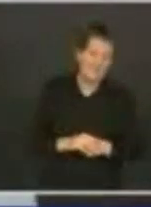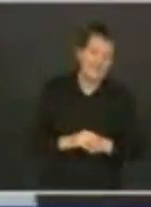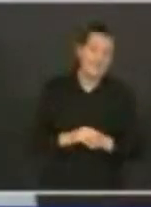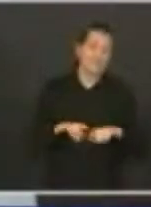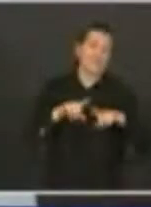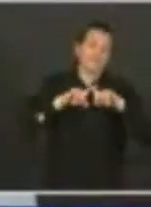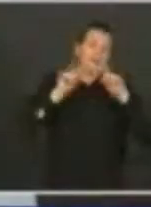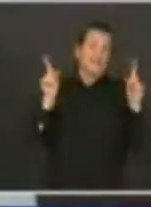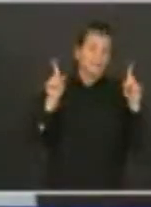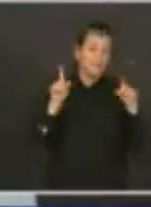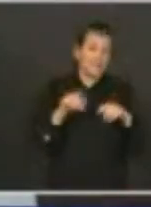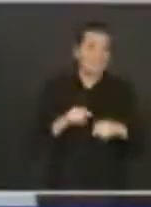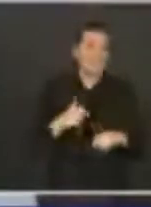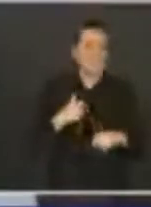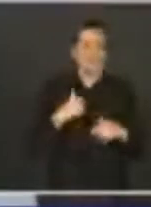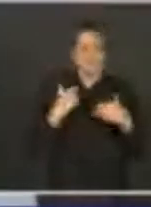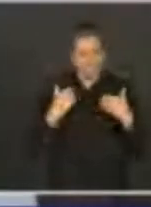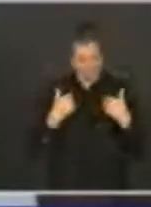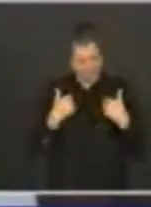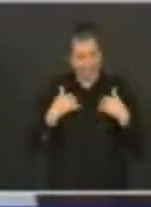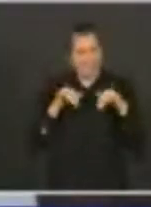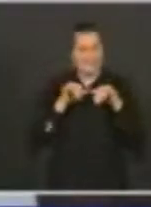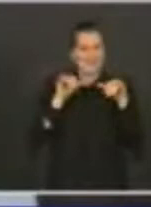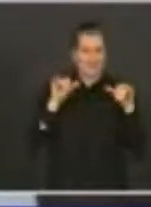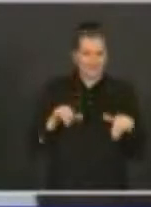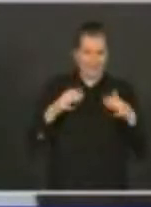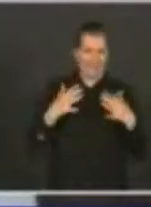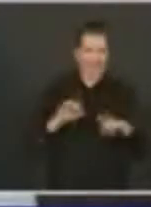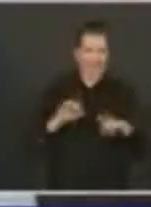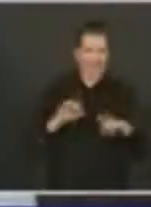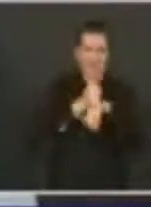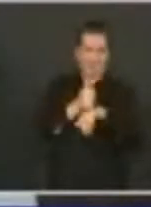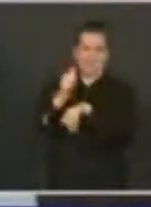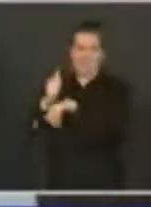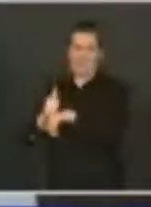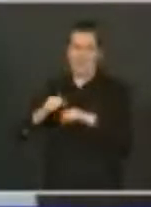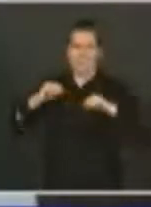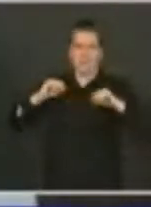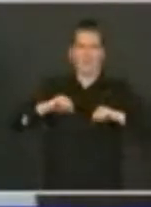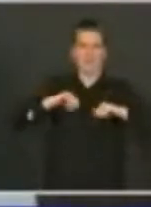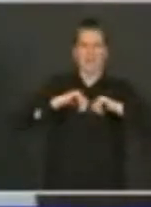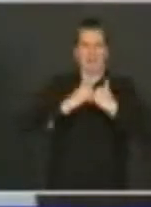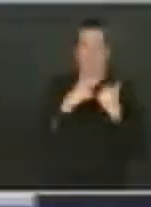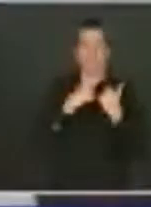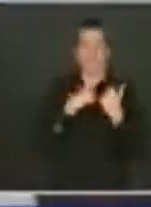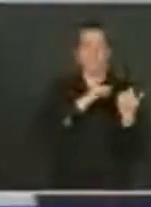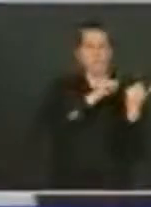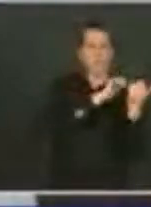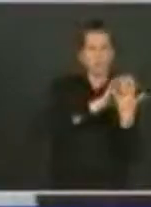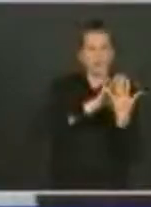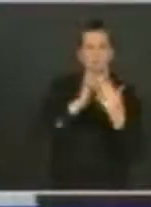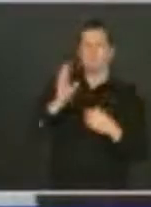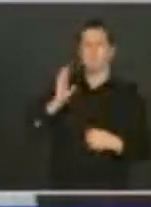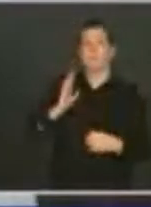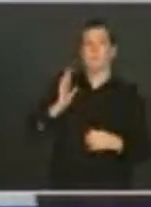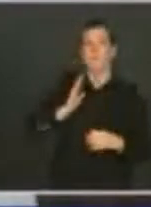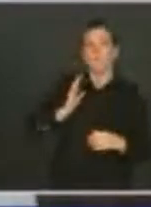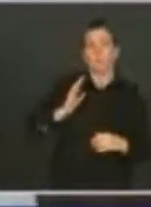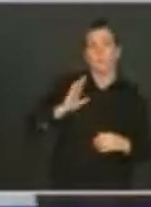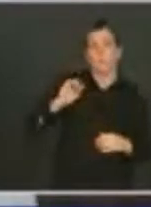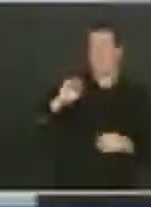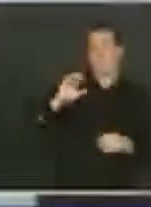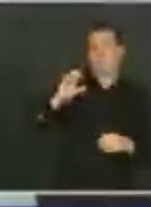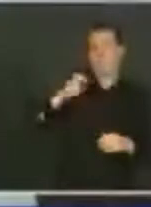noted, we have the systems in place and ways to be able to address it that we did not have previously. We are a state